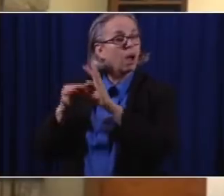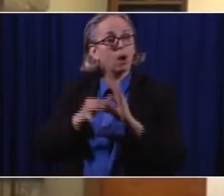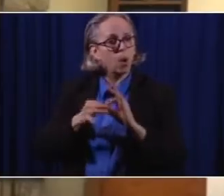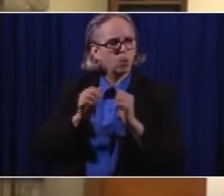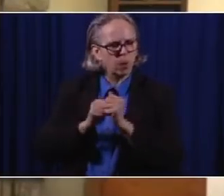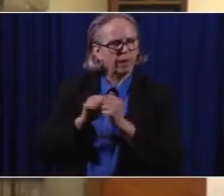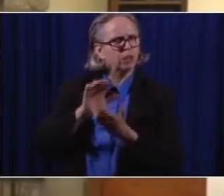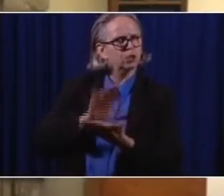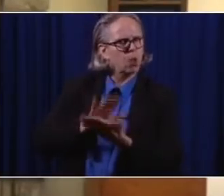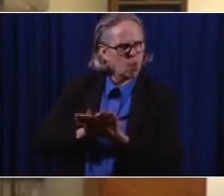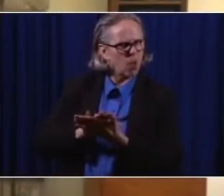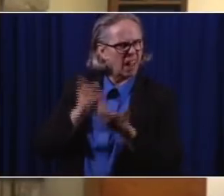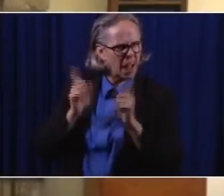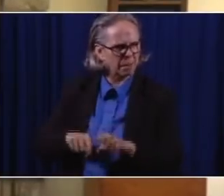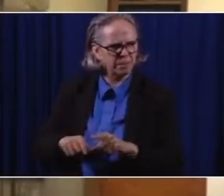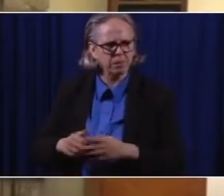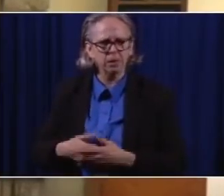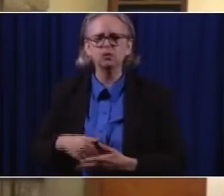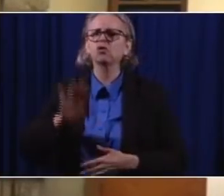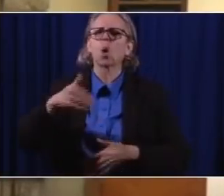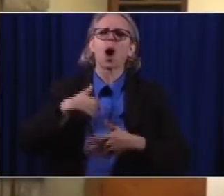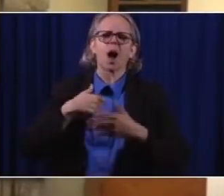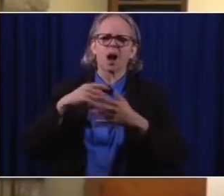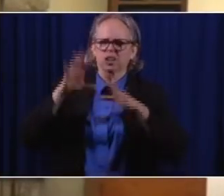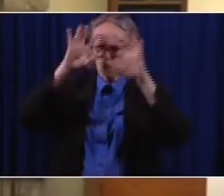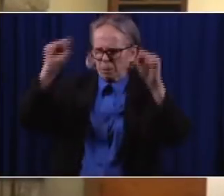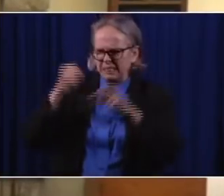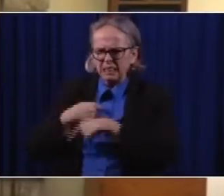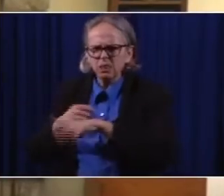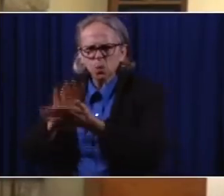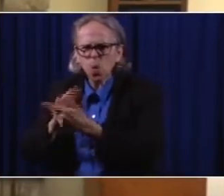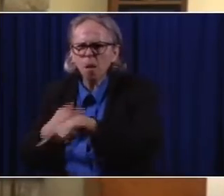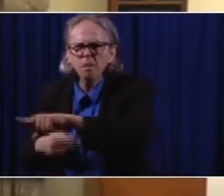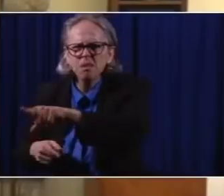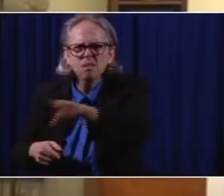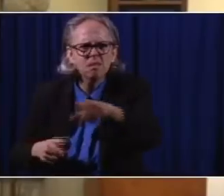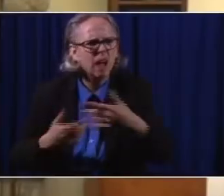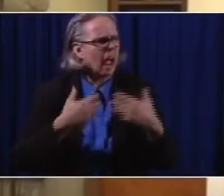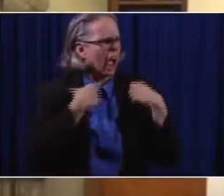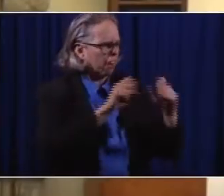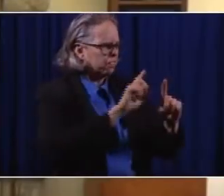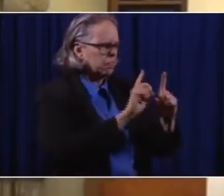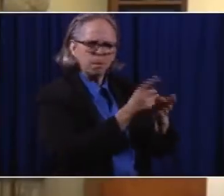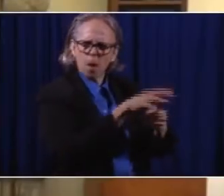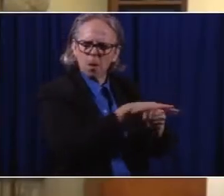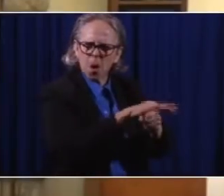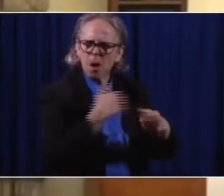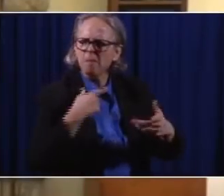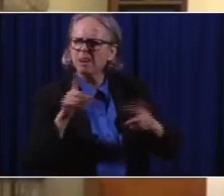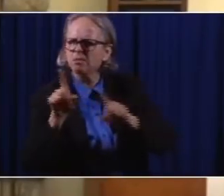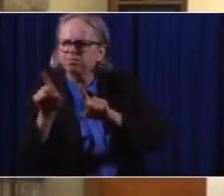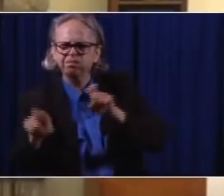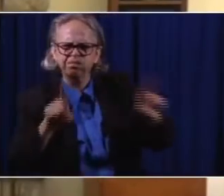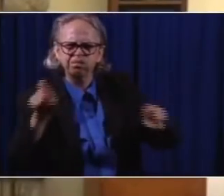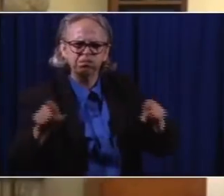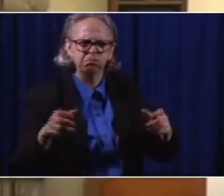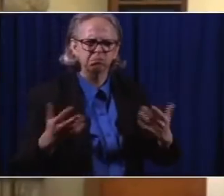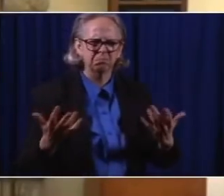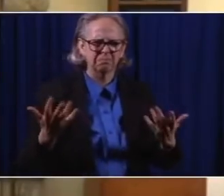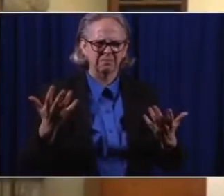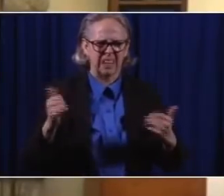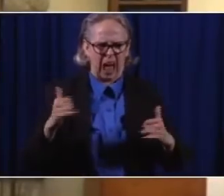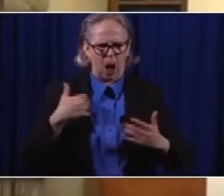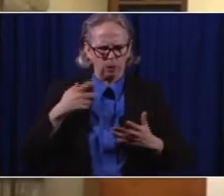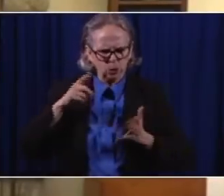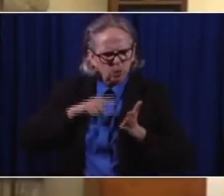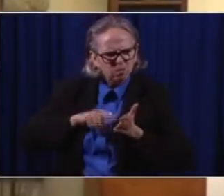I talk to health departments, they believe, and we're doing some studies right now this week and next week and the week